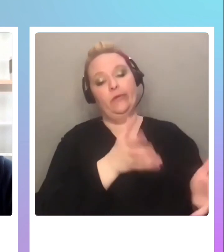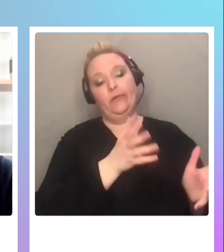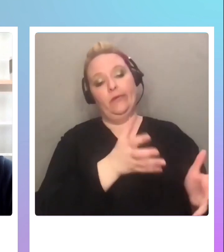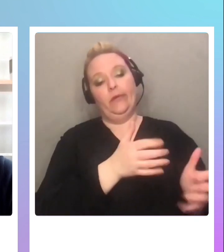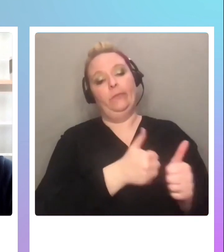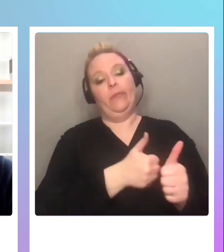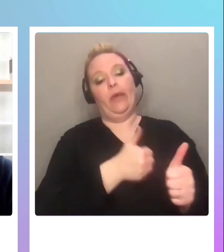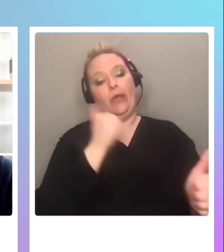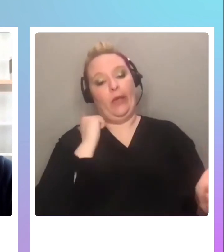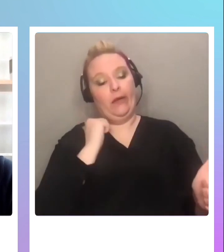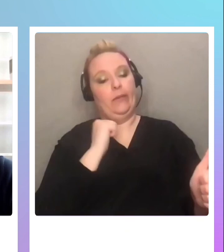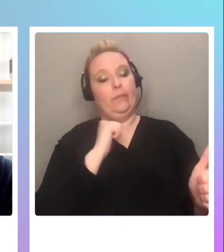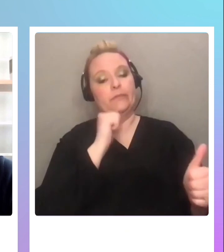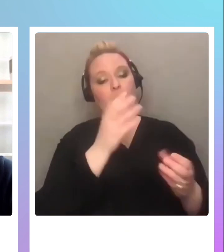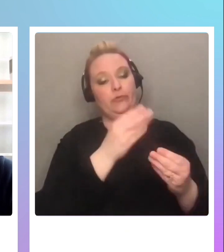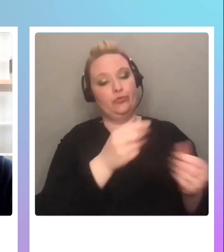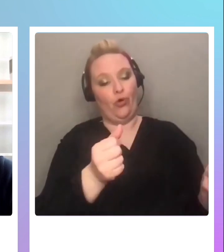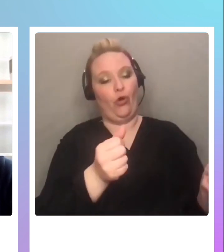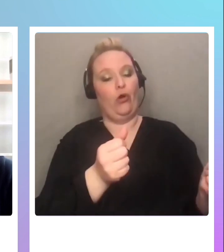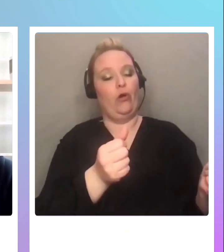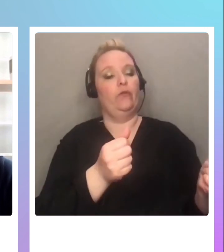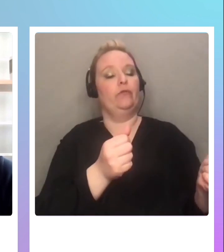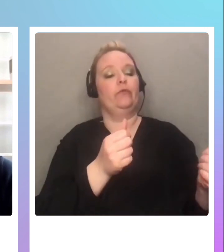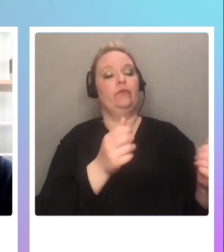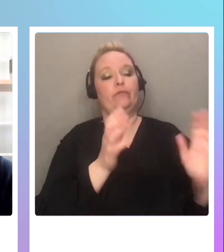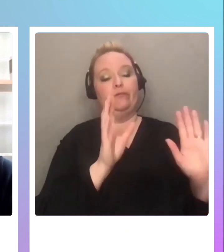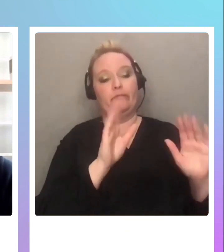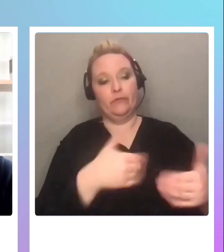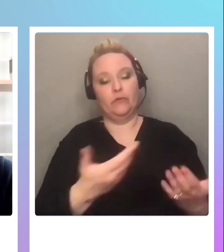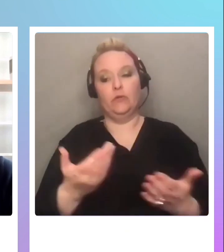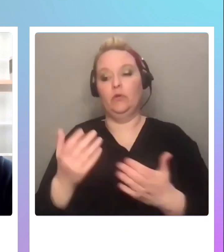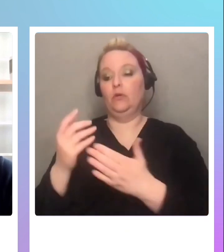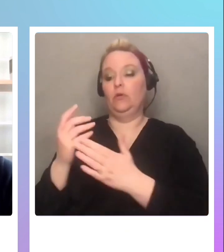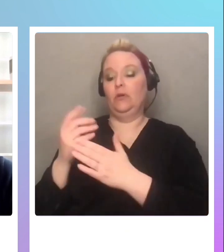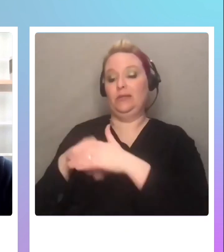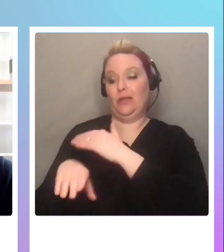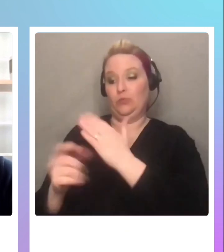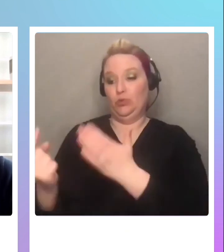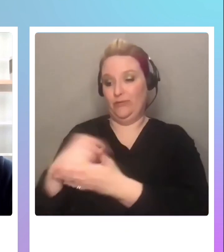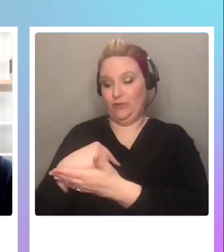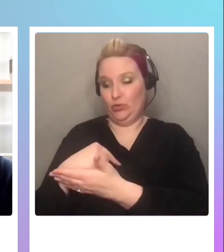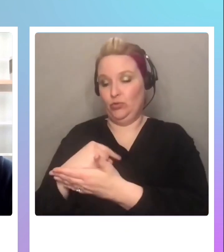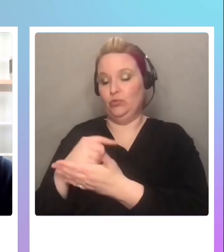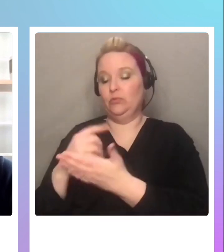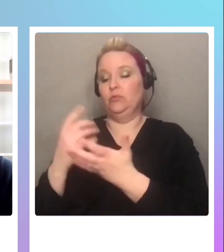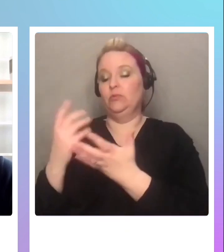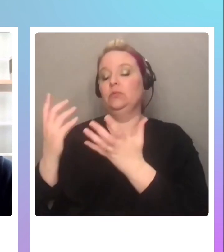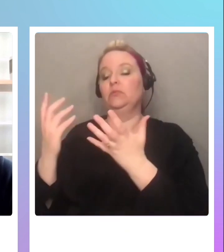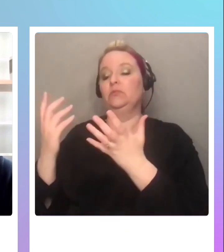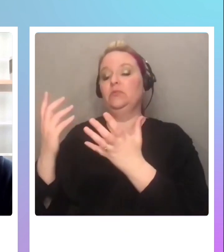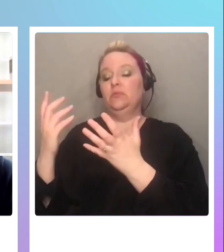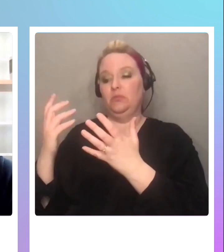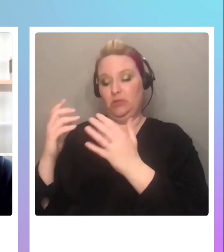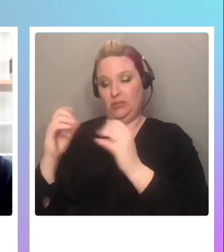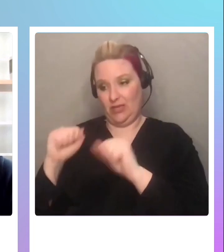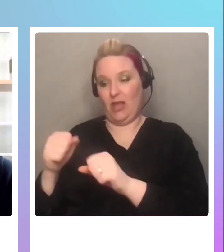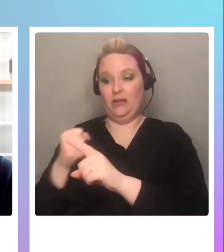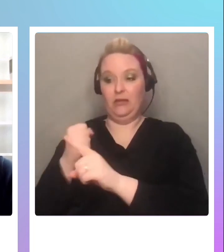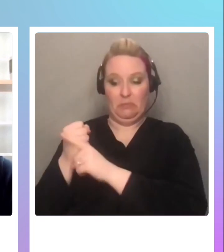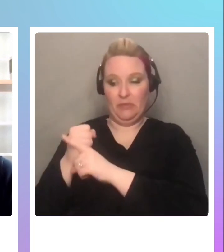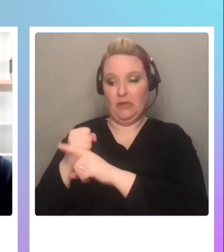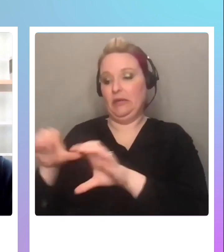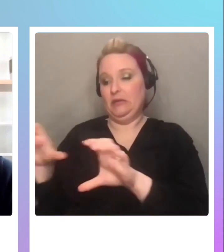to never see the light of day. You can have an accessibility review that really does bring about action and